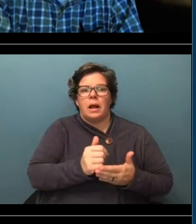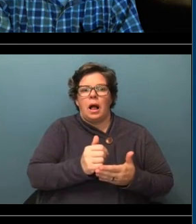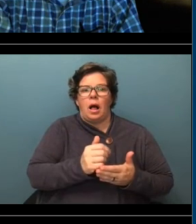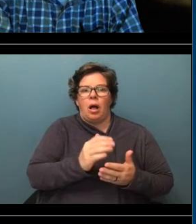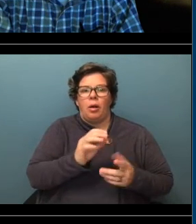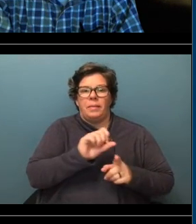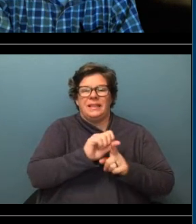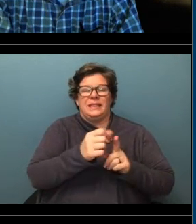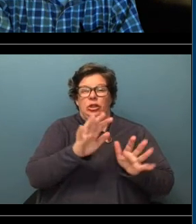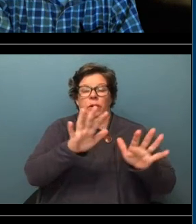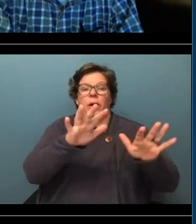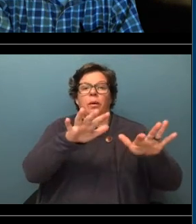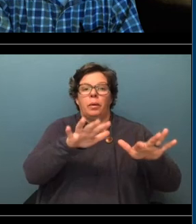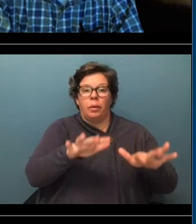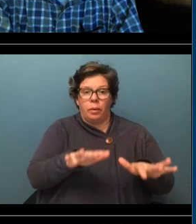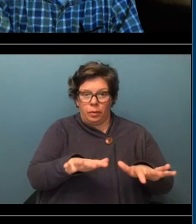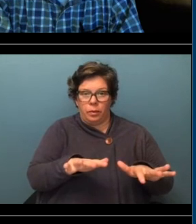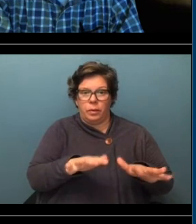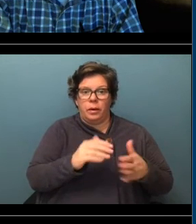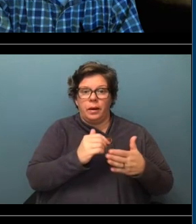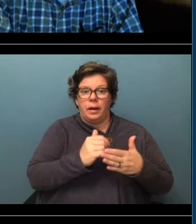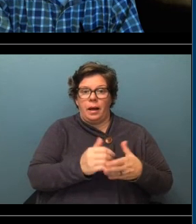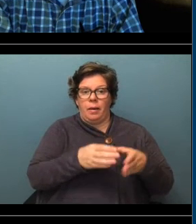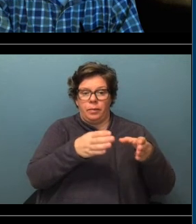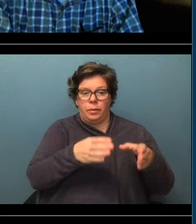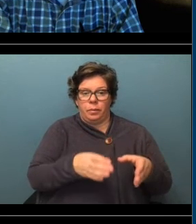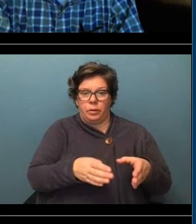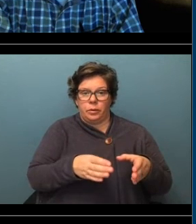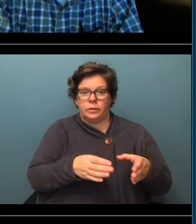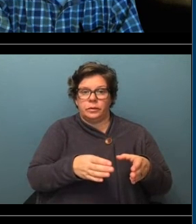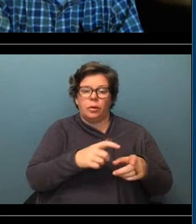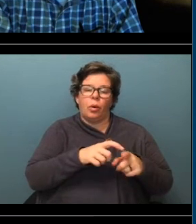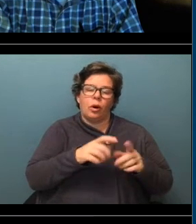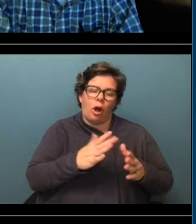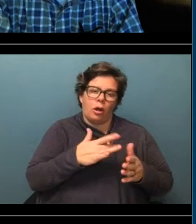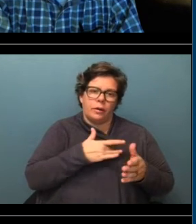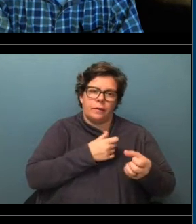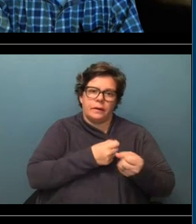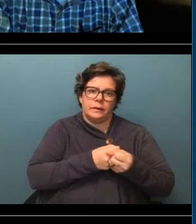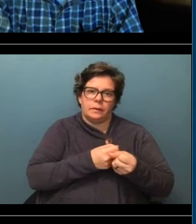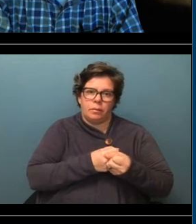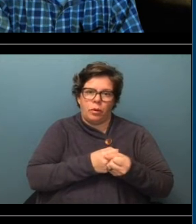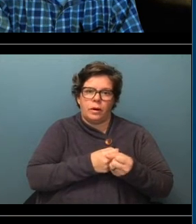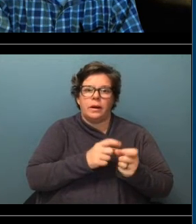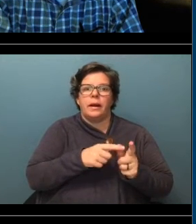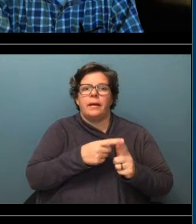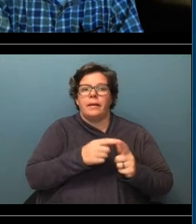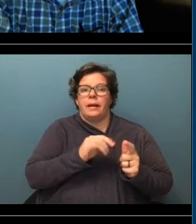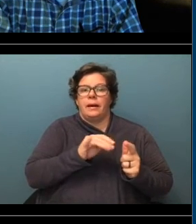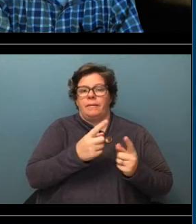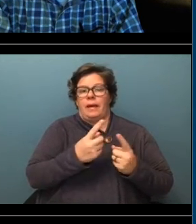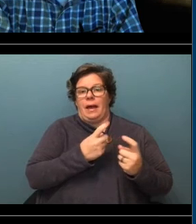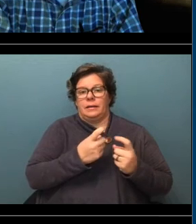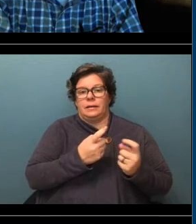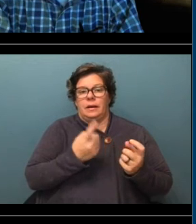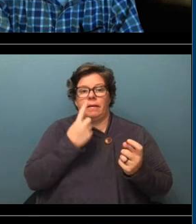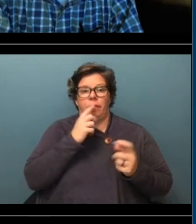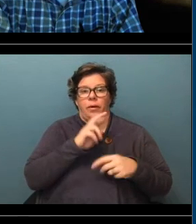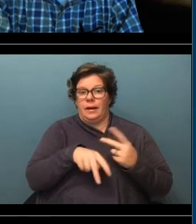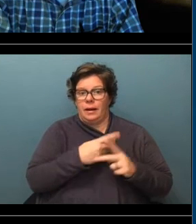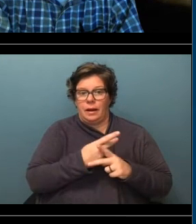crisis, help that caller feel supported, And then if they are asking for any types